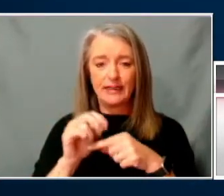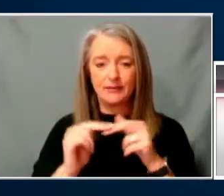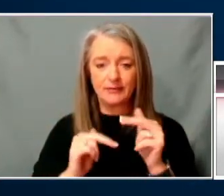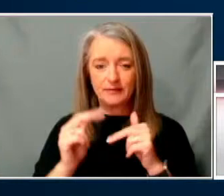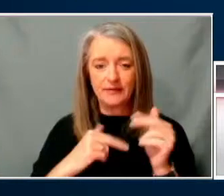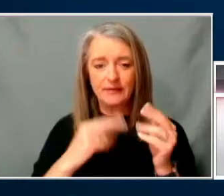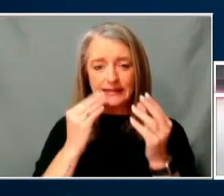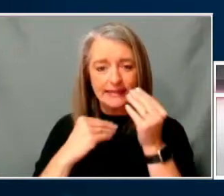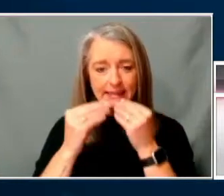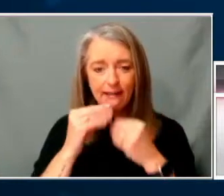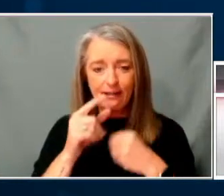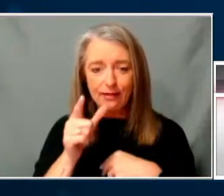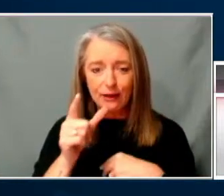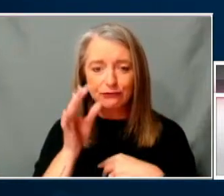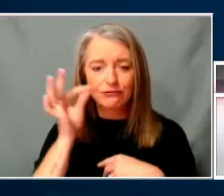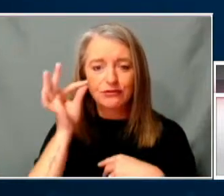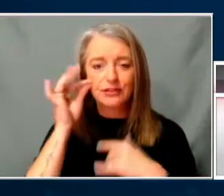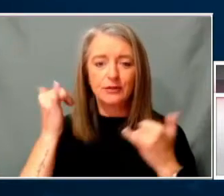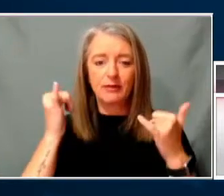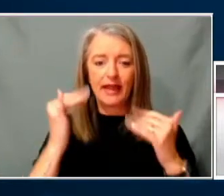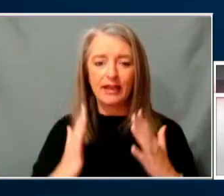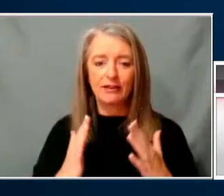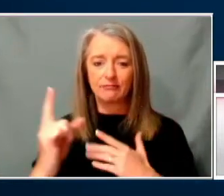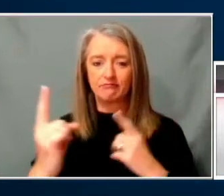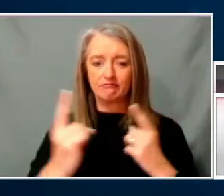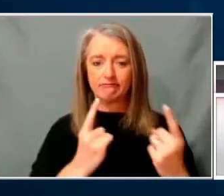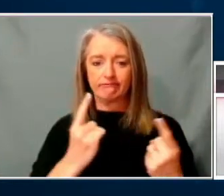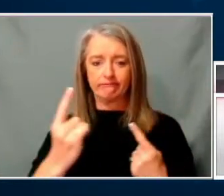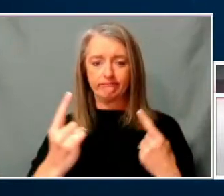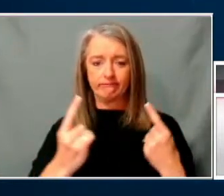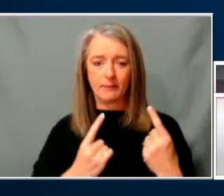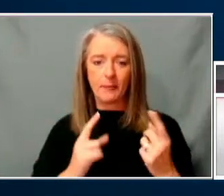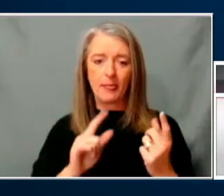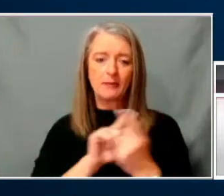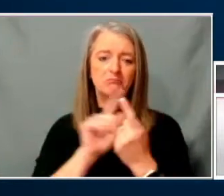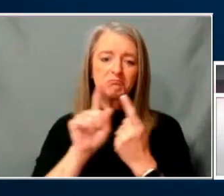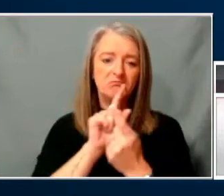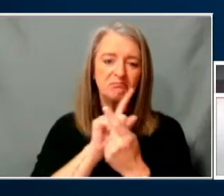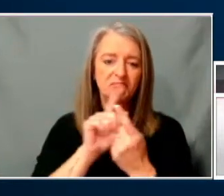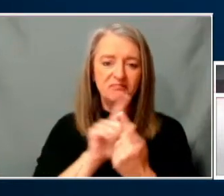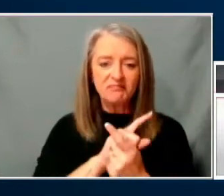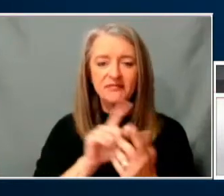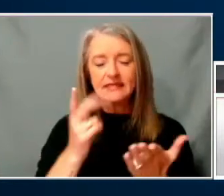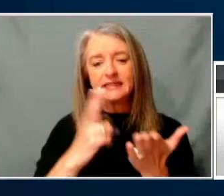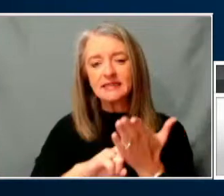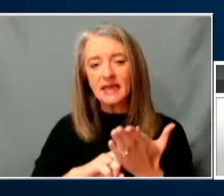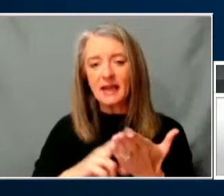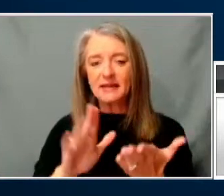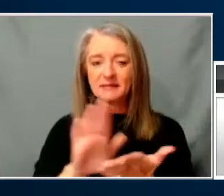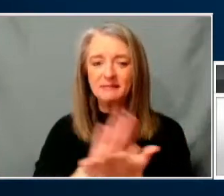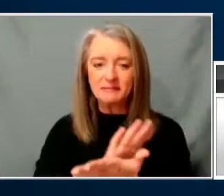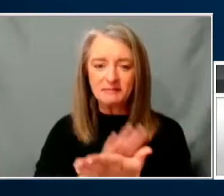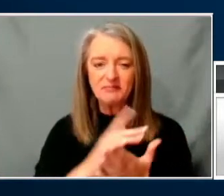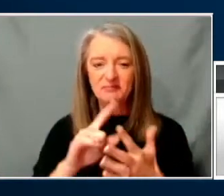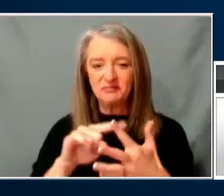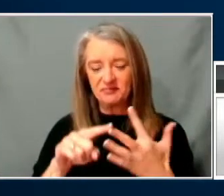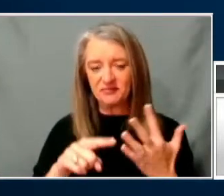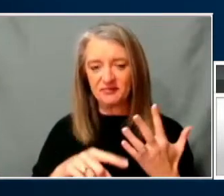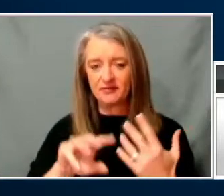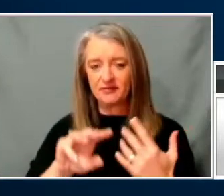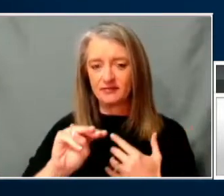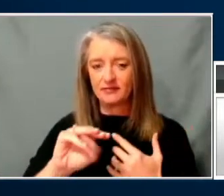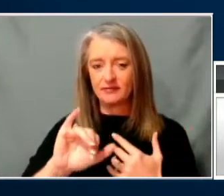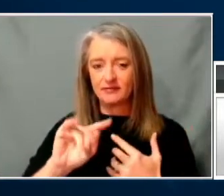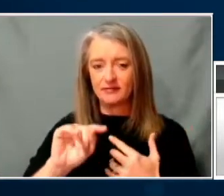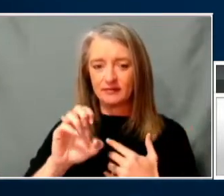eat lunch, and the Chiefs players kind of came in. We were able to mingle and get some autographs, and Mitch Holtis, the